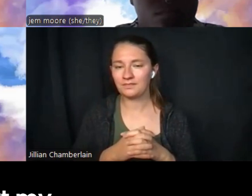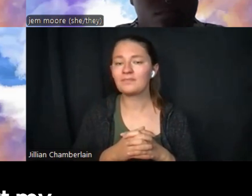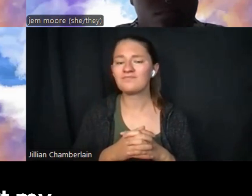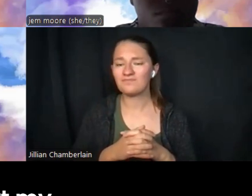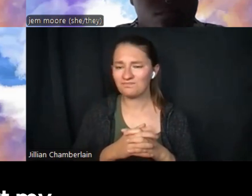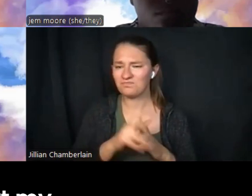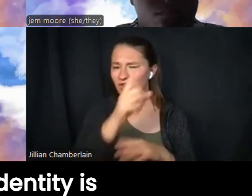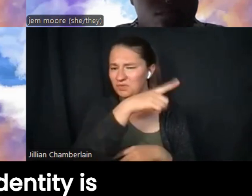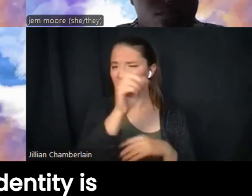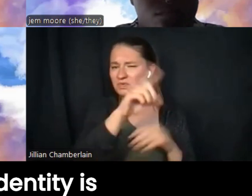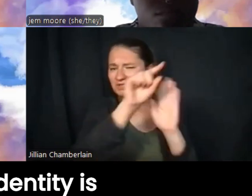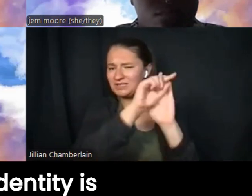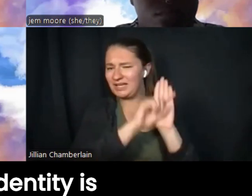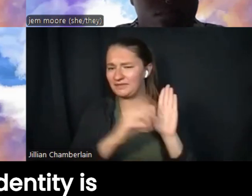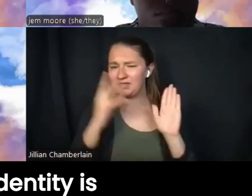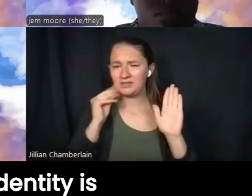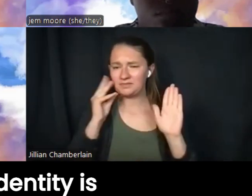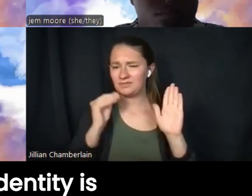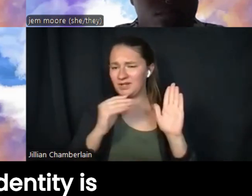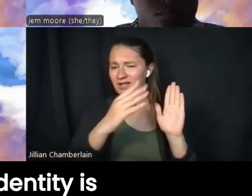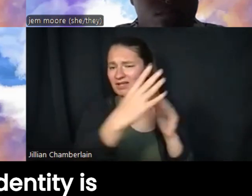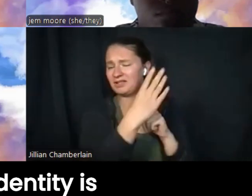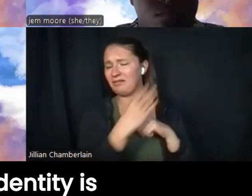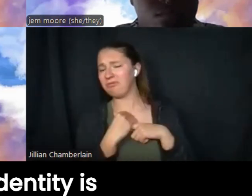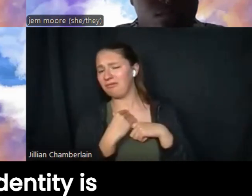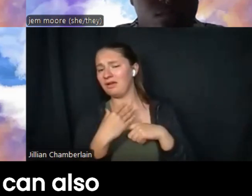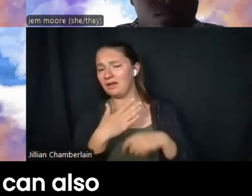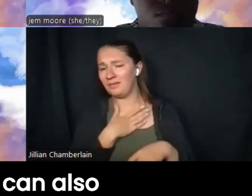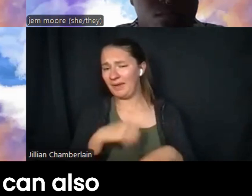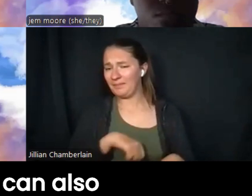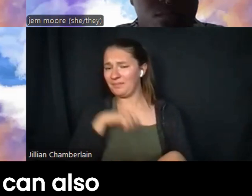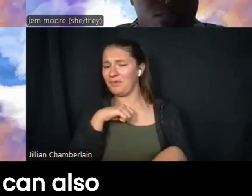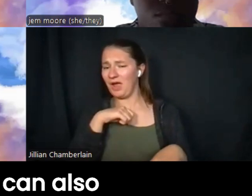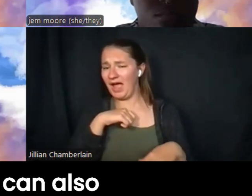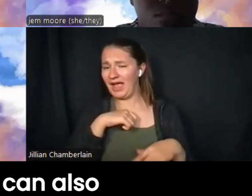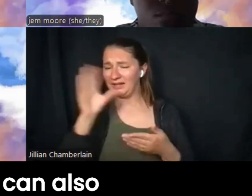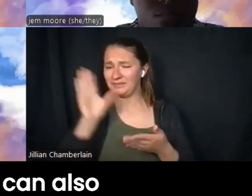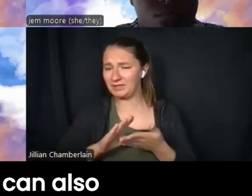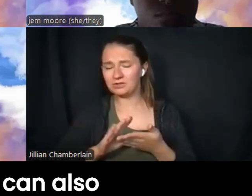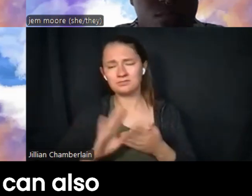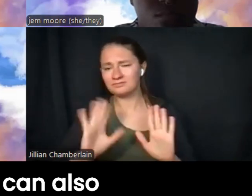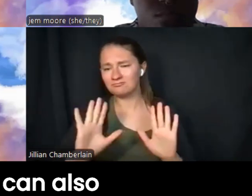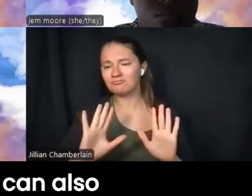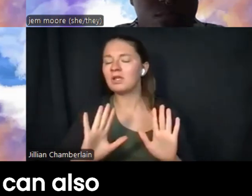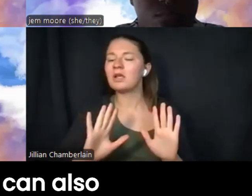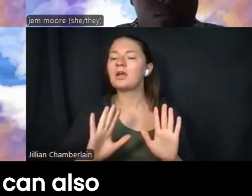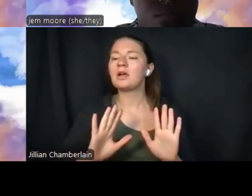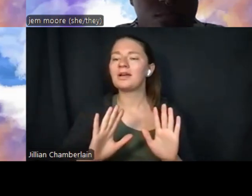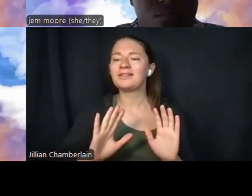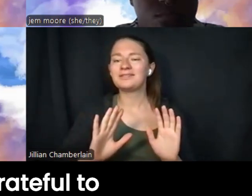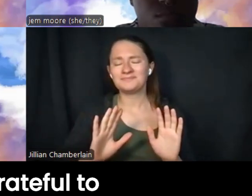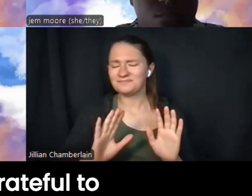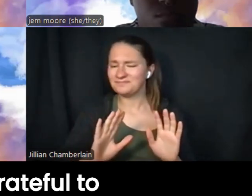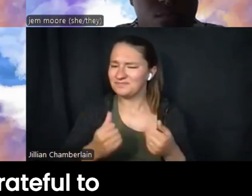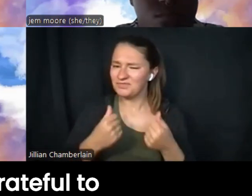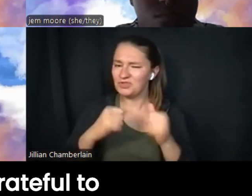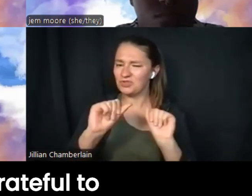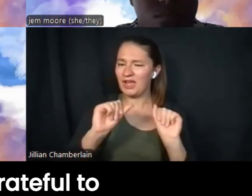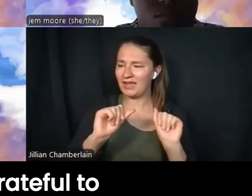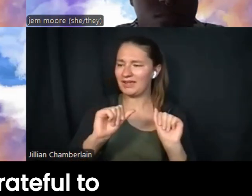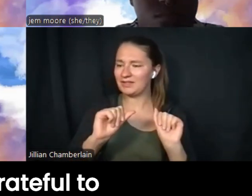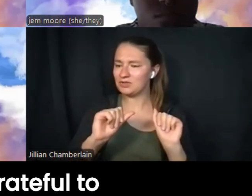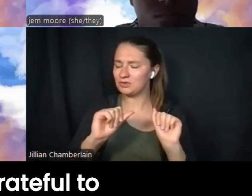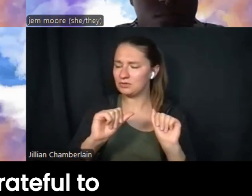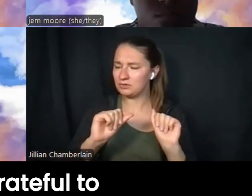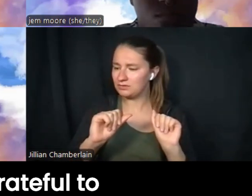that hurt my sense of pride for myself and my identities, my experience, but at the same time it can also be hard. And so that's